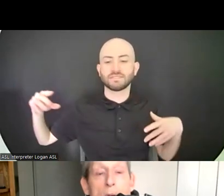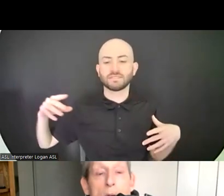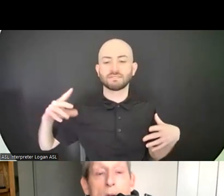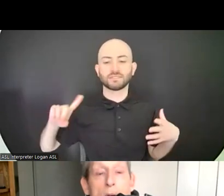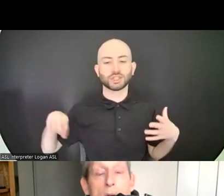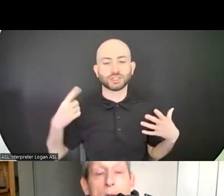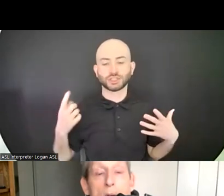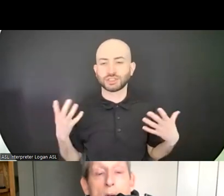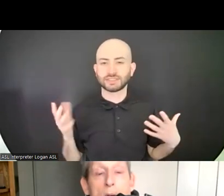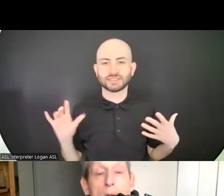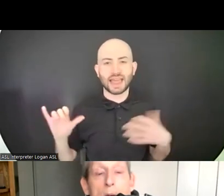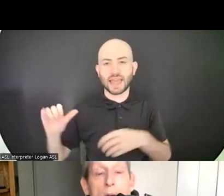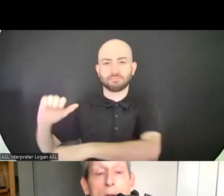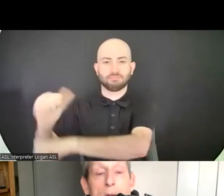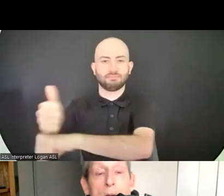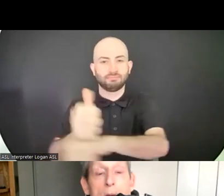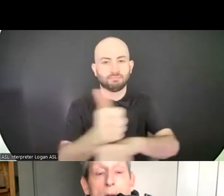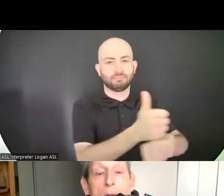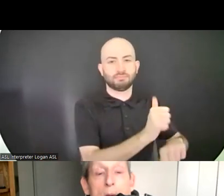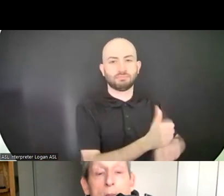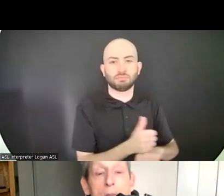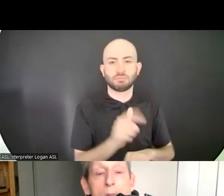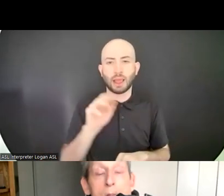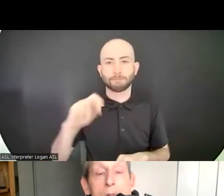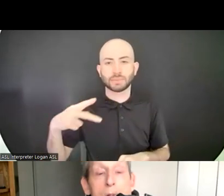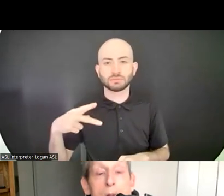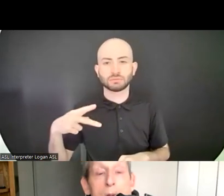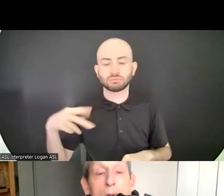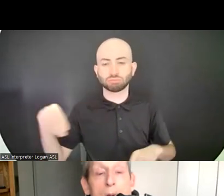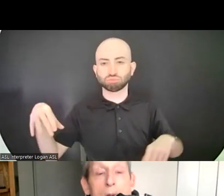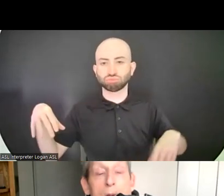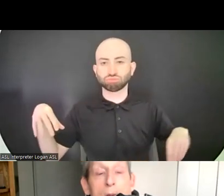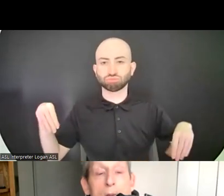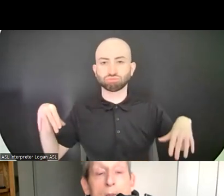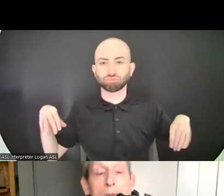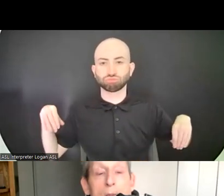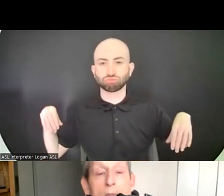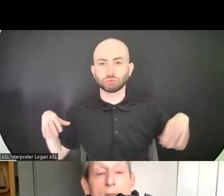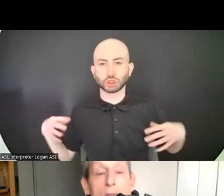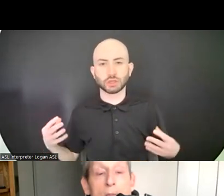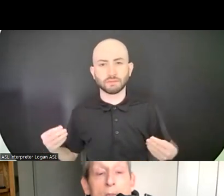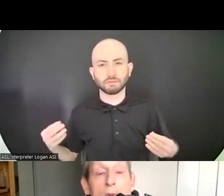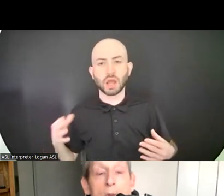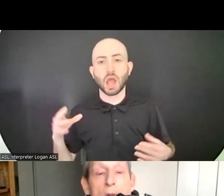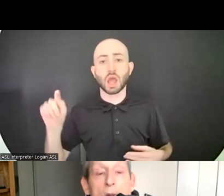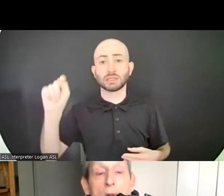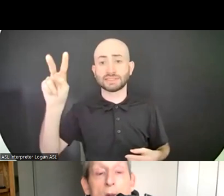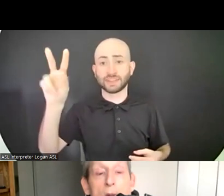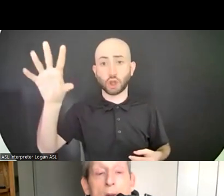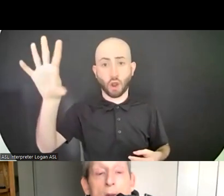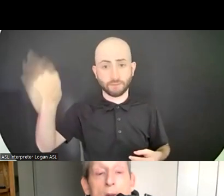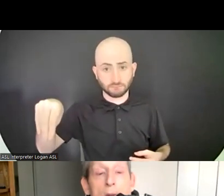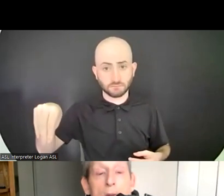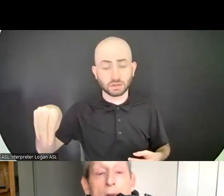like standing lamps plugged in at the side and just having the television turned off so that that